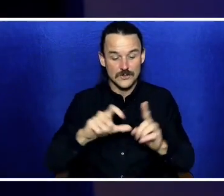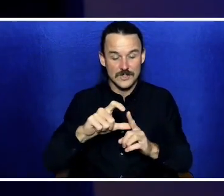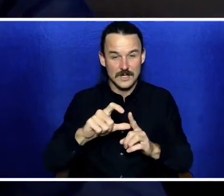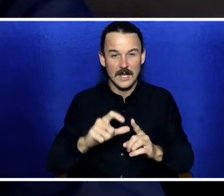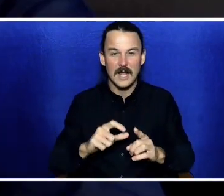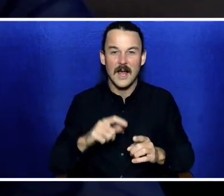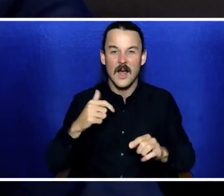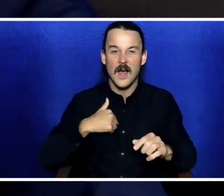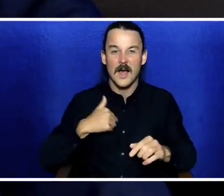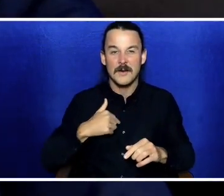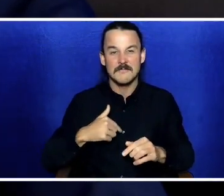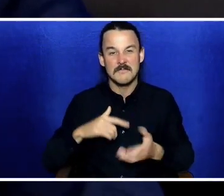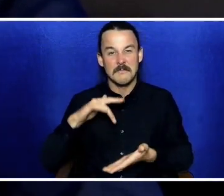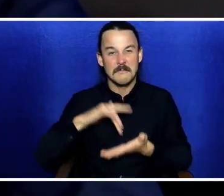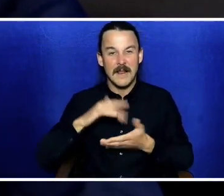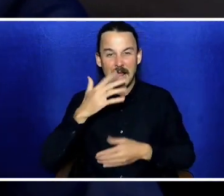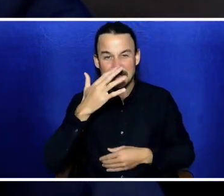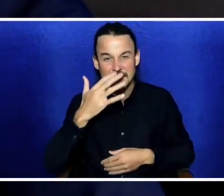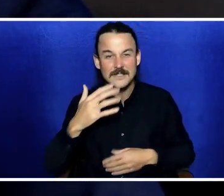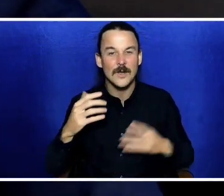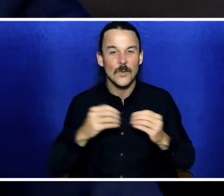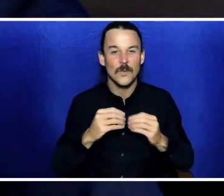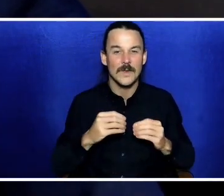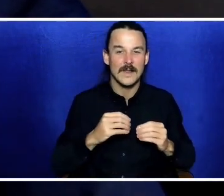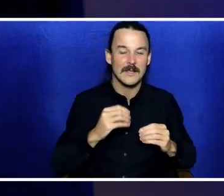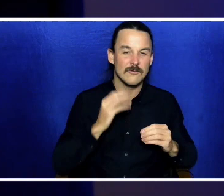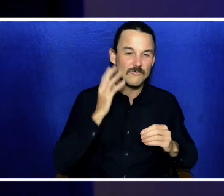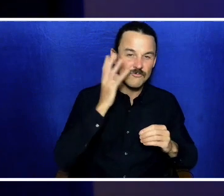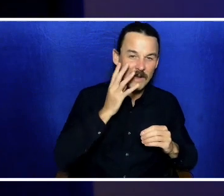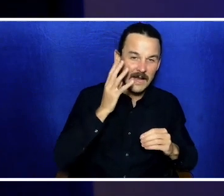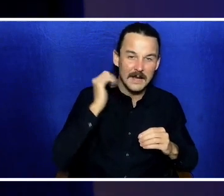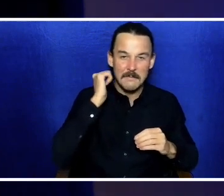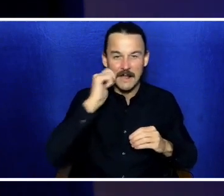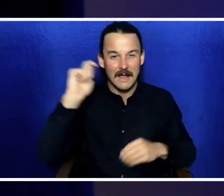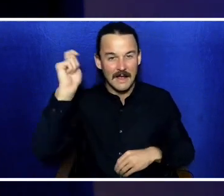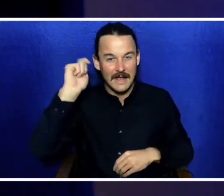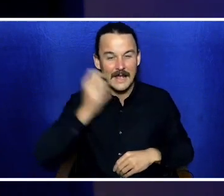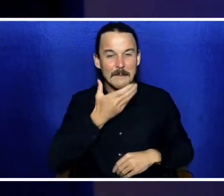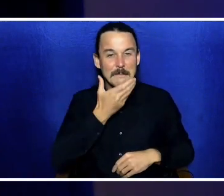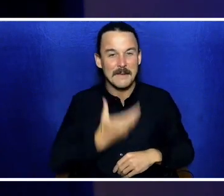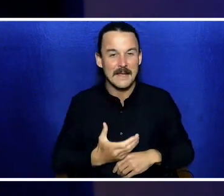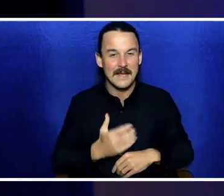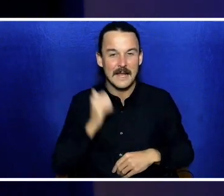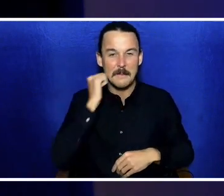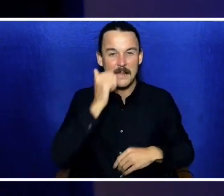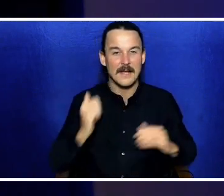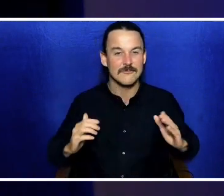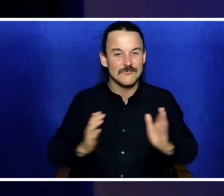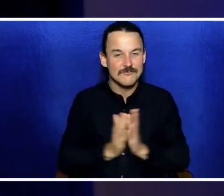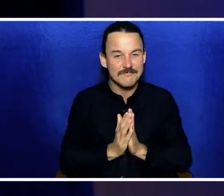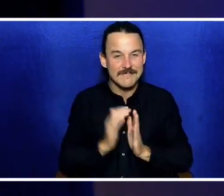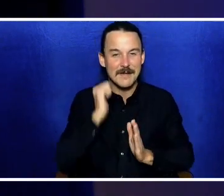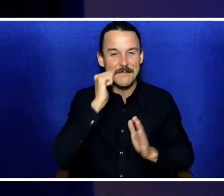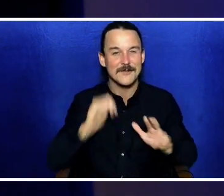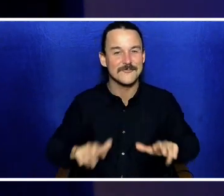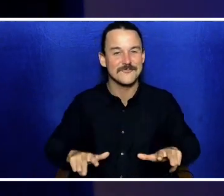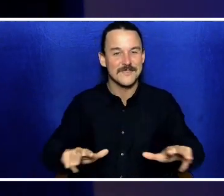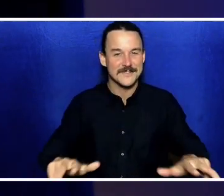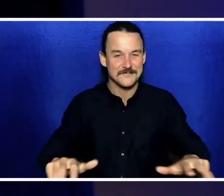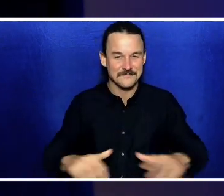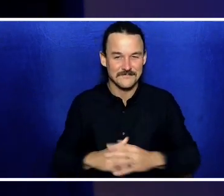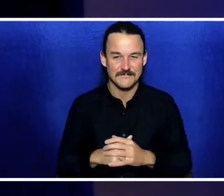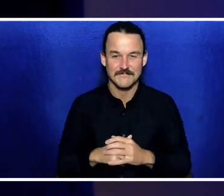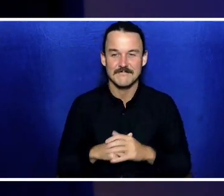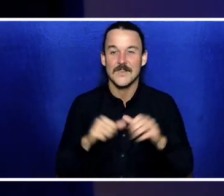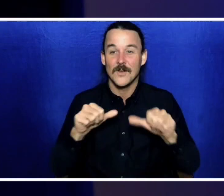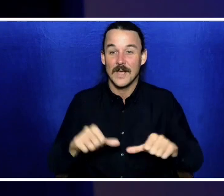wearing a black shirt and black trousers. Now, rather than touch on 2020 too much and risk being swarmed by a